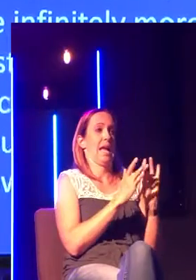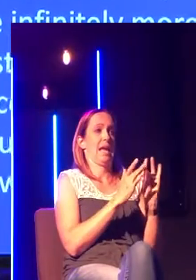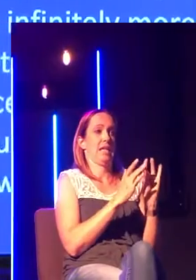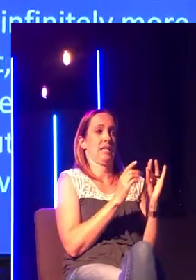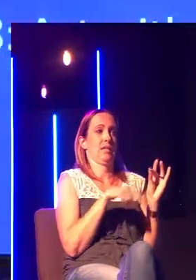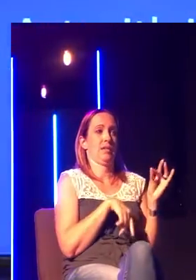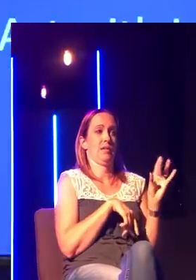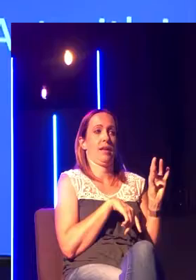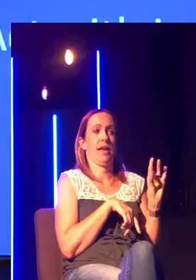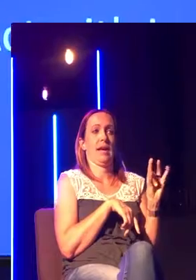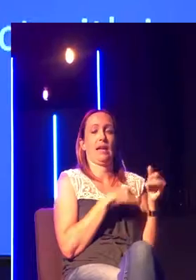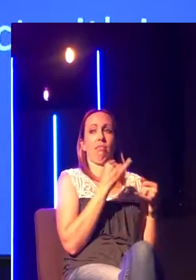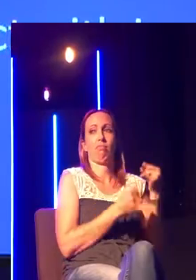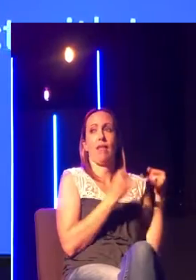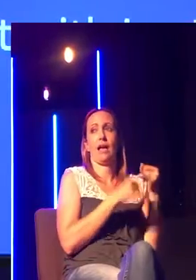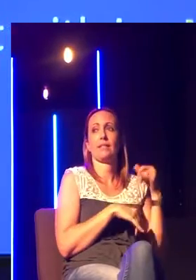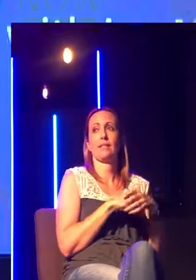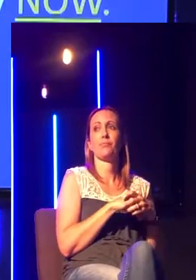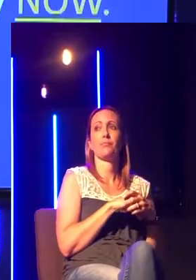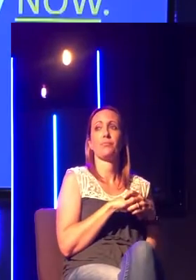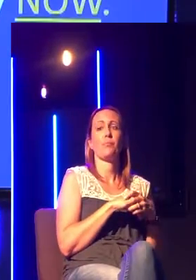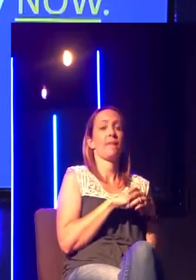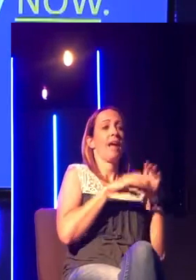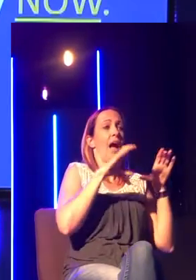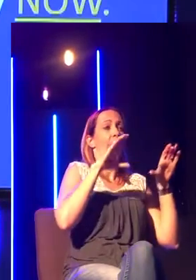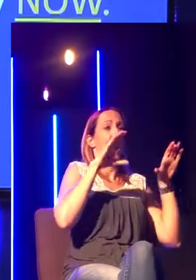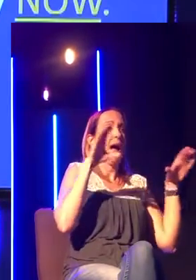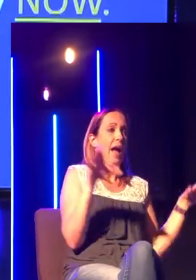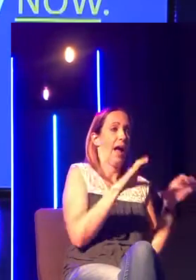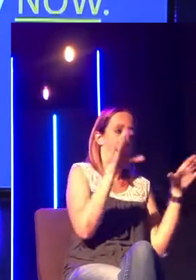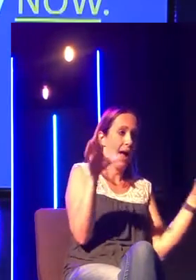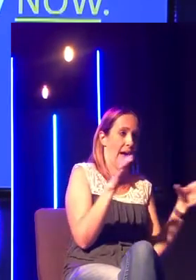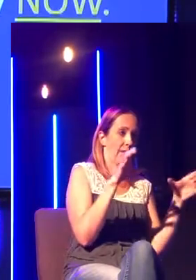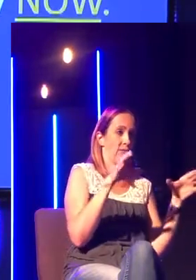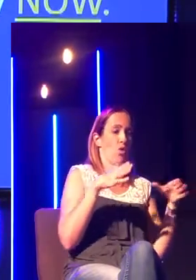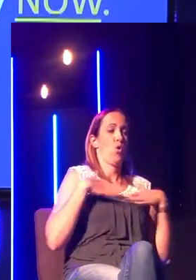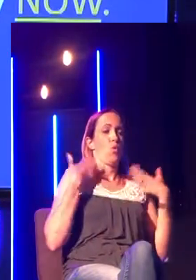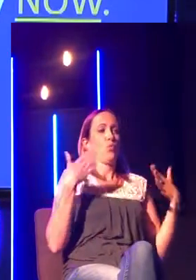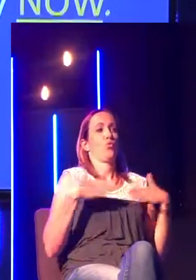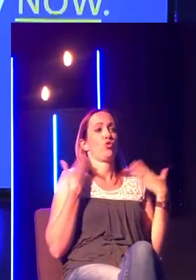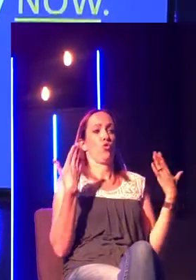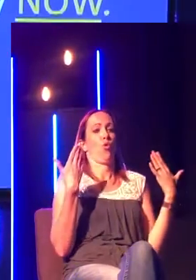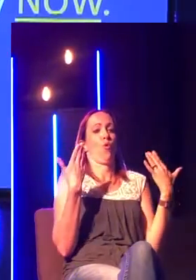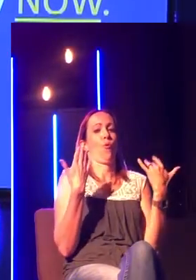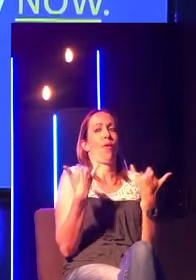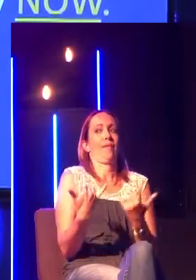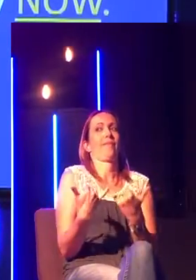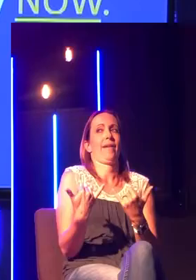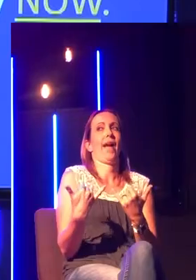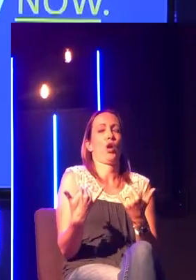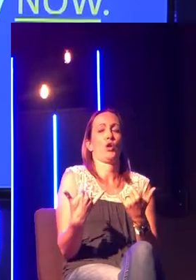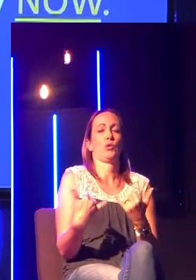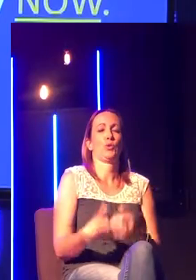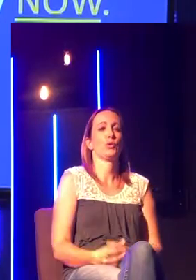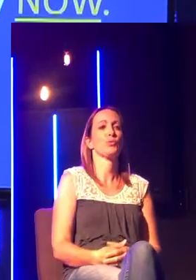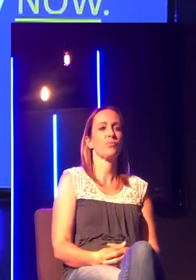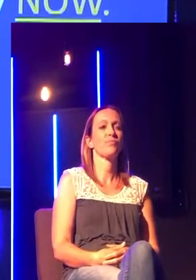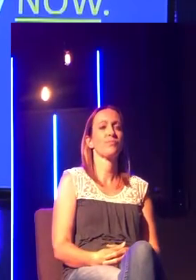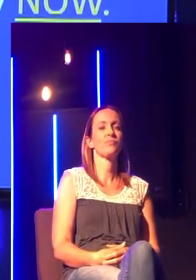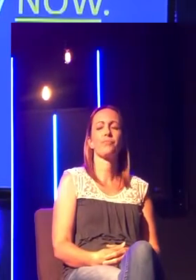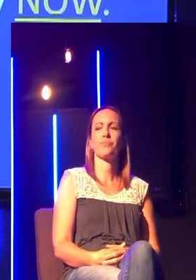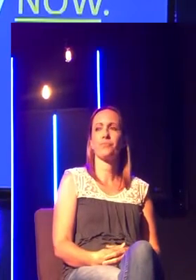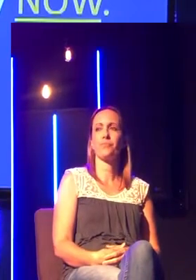one. Act with joy now. Act with joy